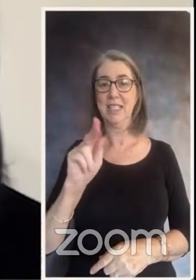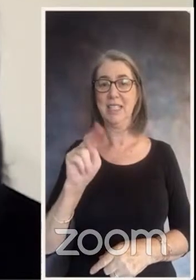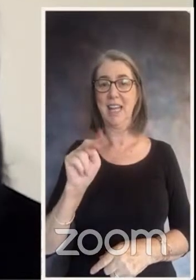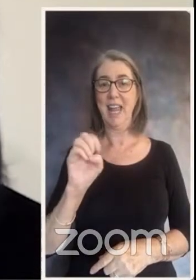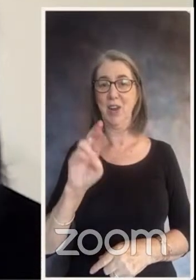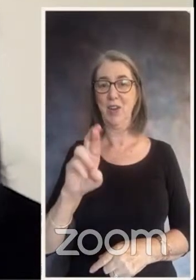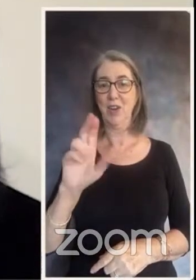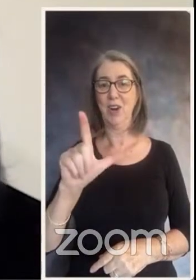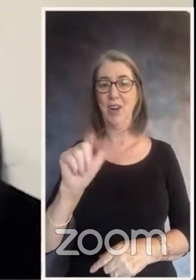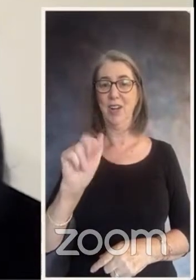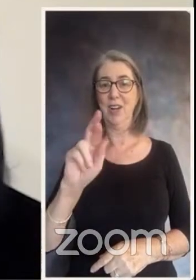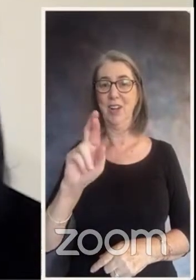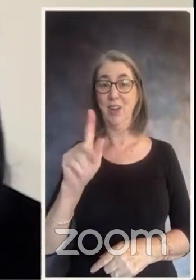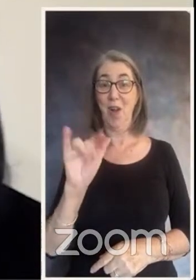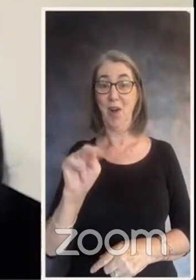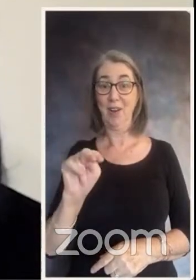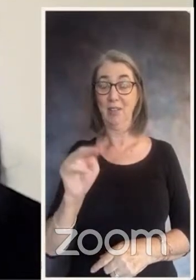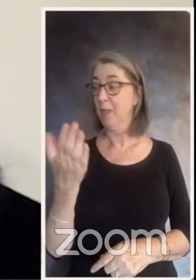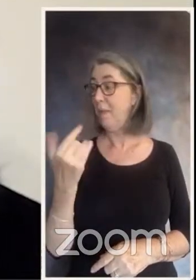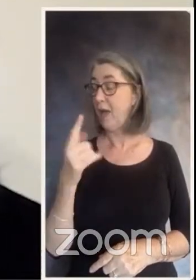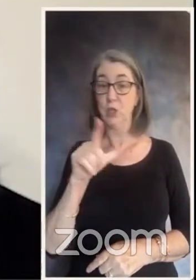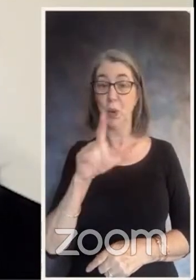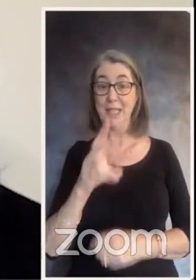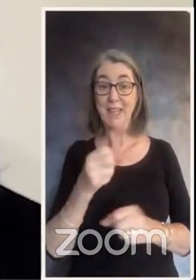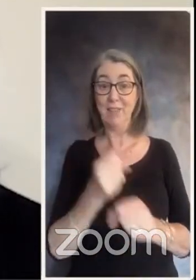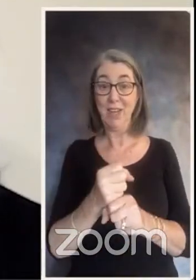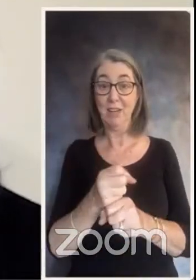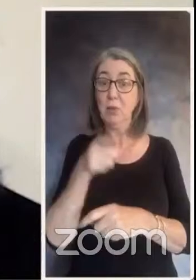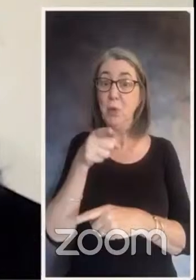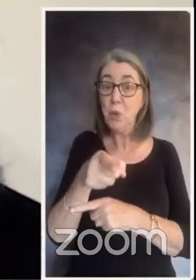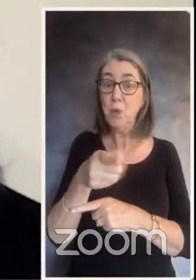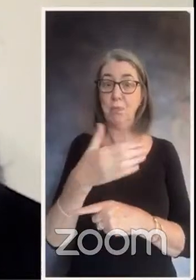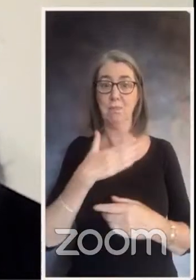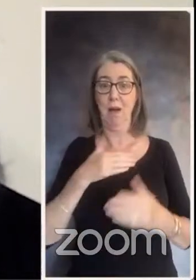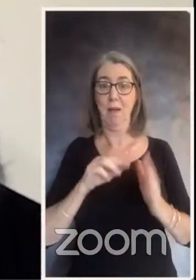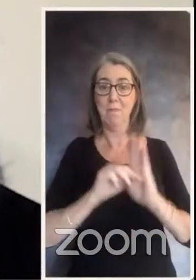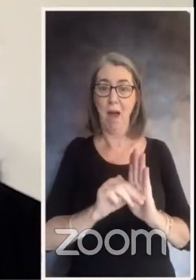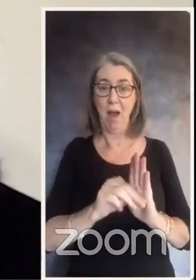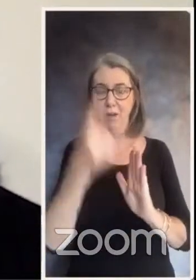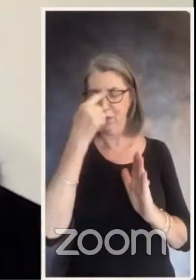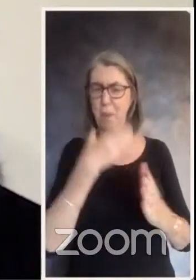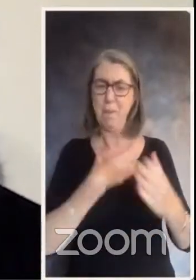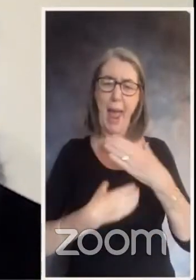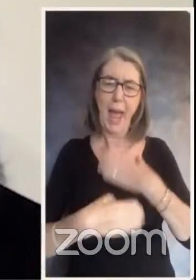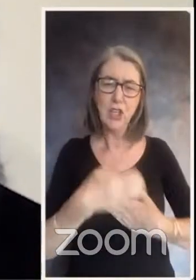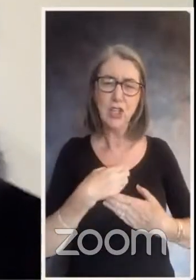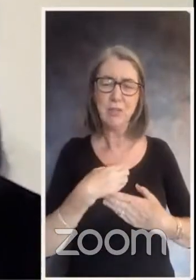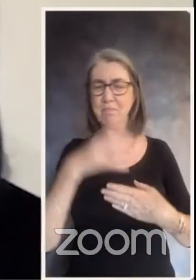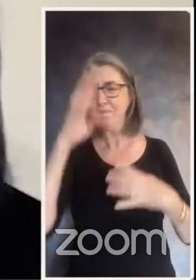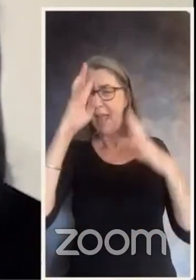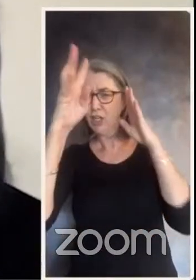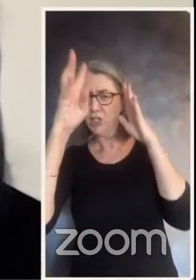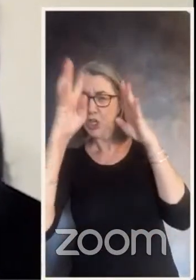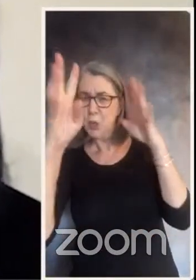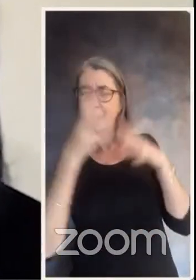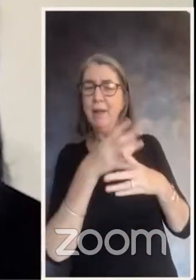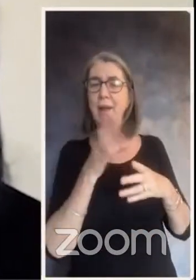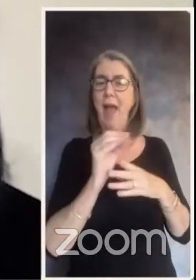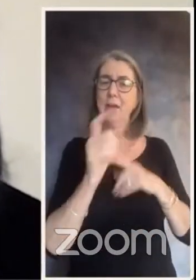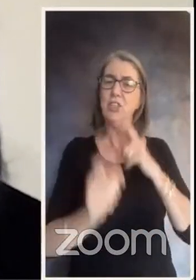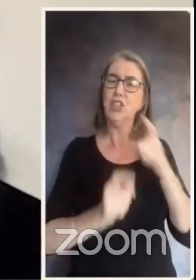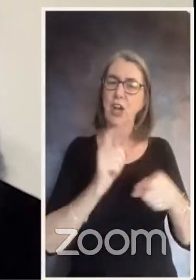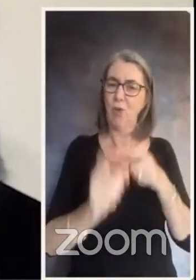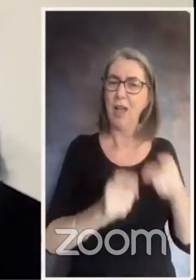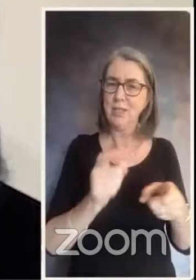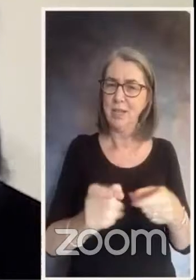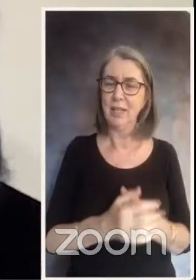Larkin. For the past 27 years, you have been my model for passion, ingenuity,